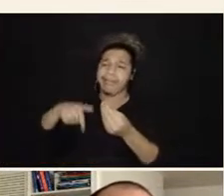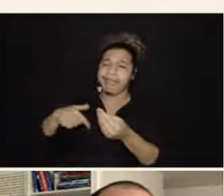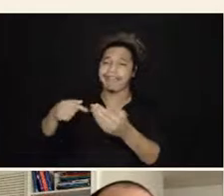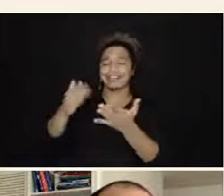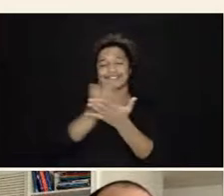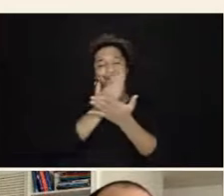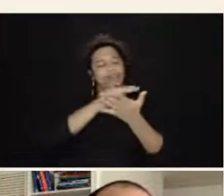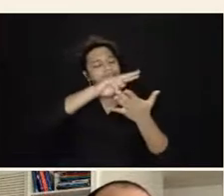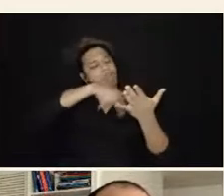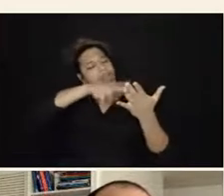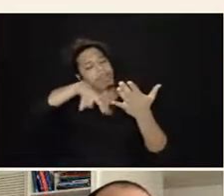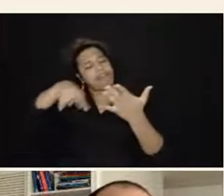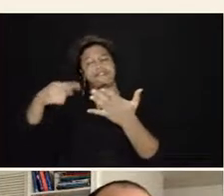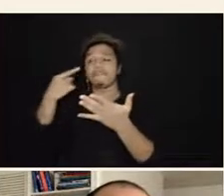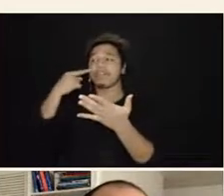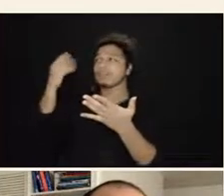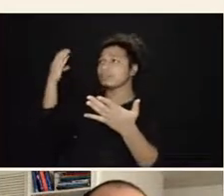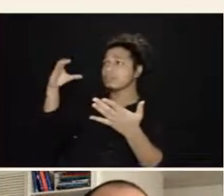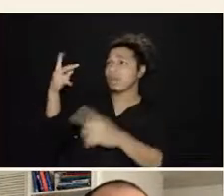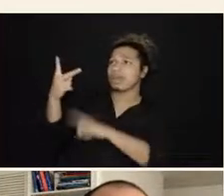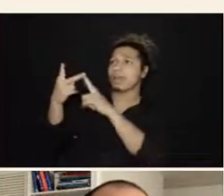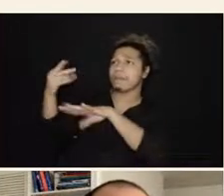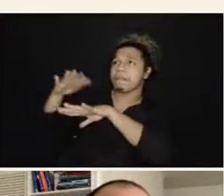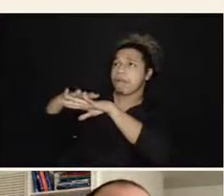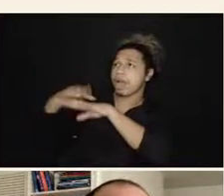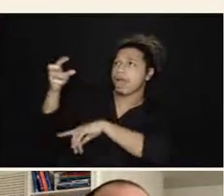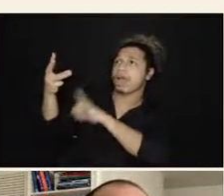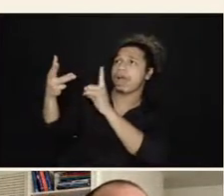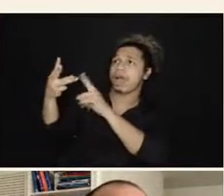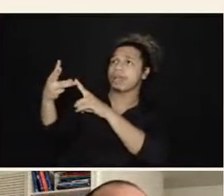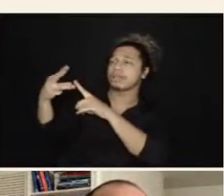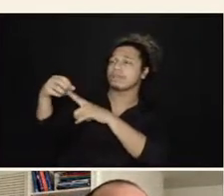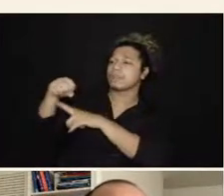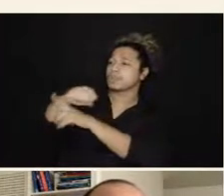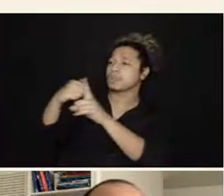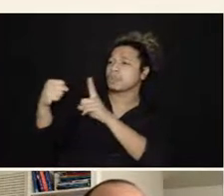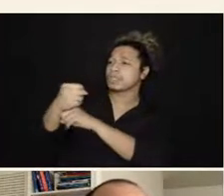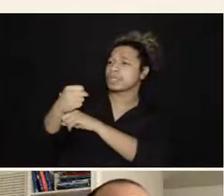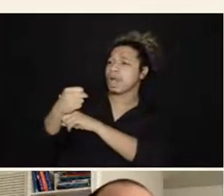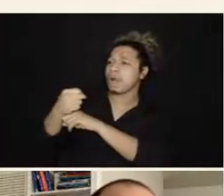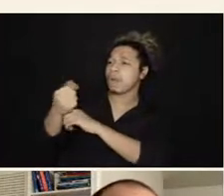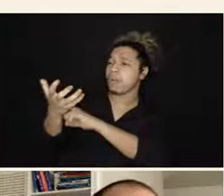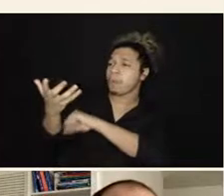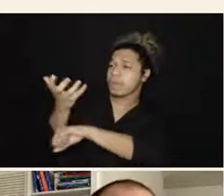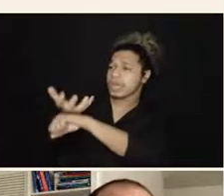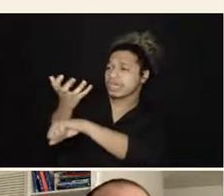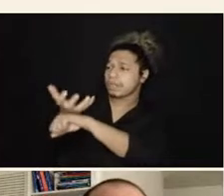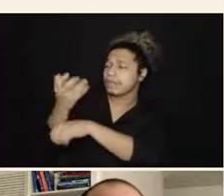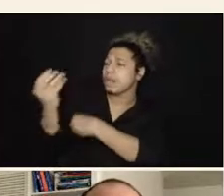of science, the language of math or social studies is there, we are able to